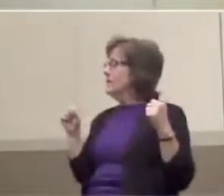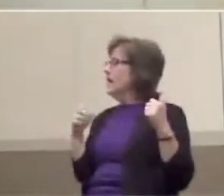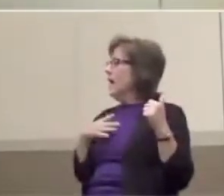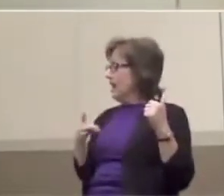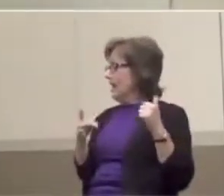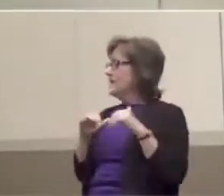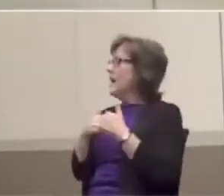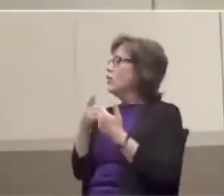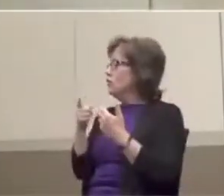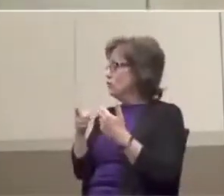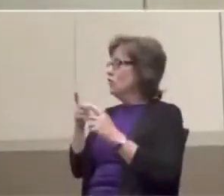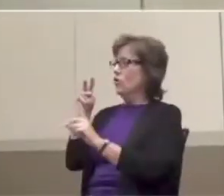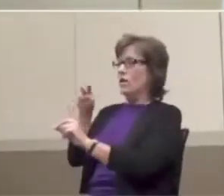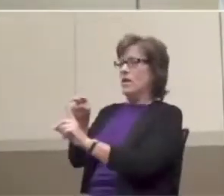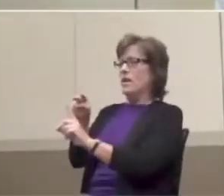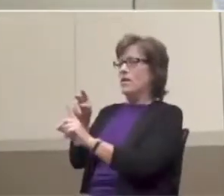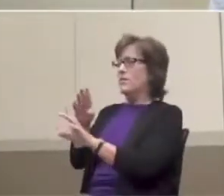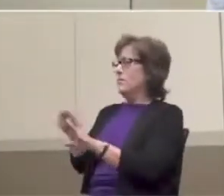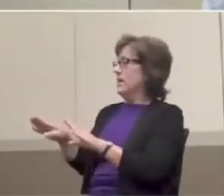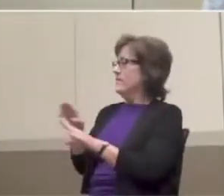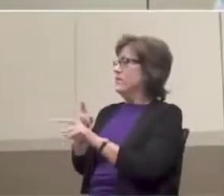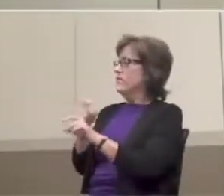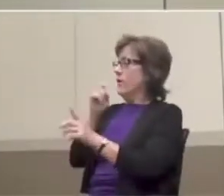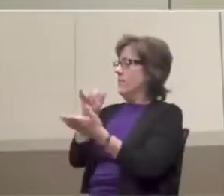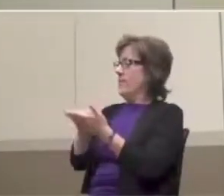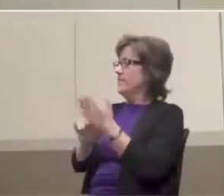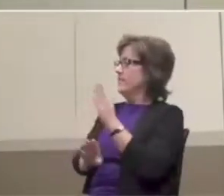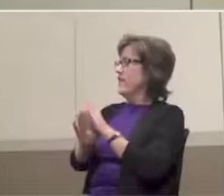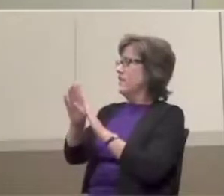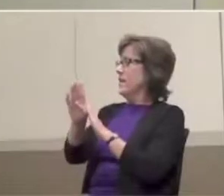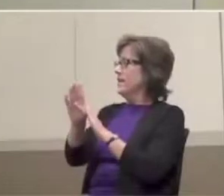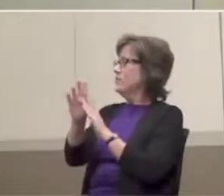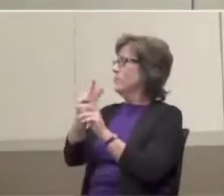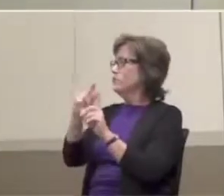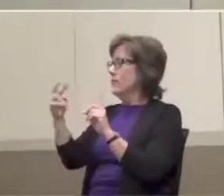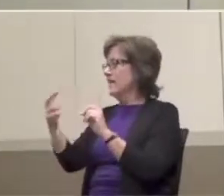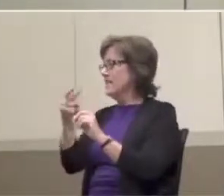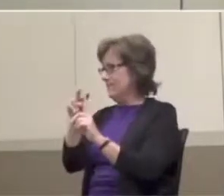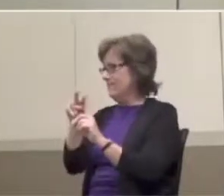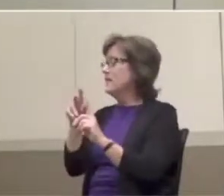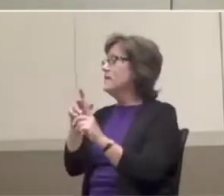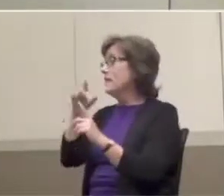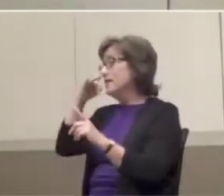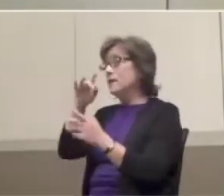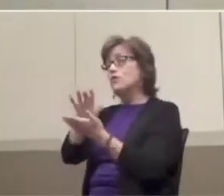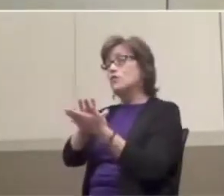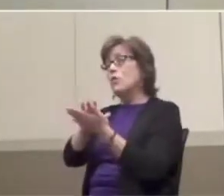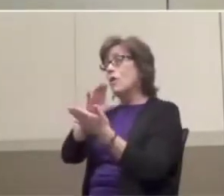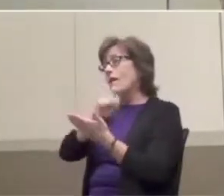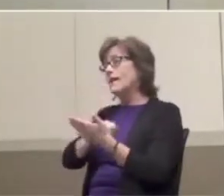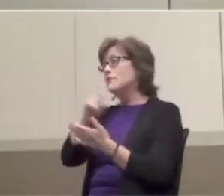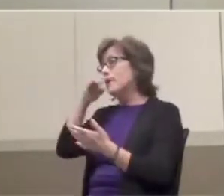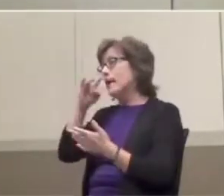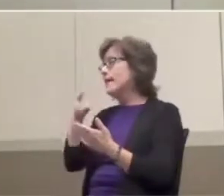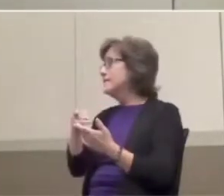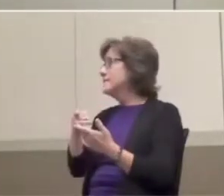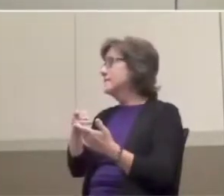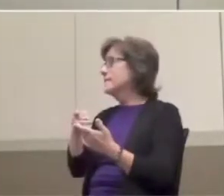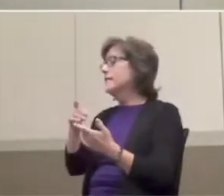a particular behavior from that developmental perspective, because kids, school-age kids, they're dealing from an Ericksonian perspective. They're